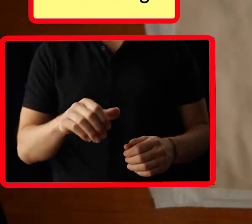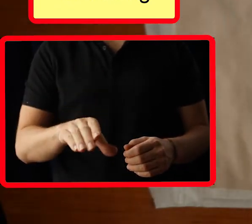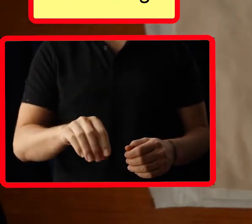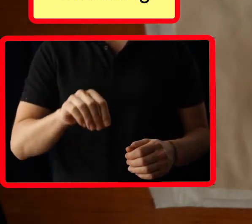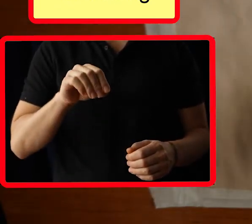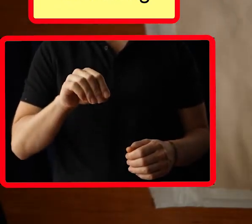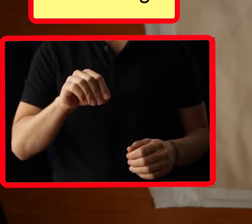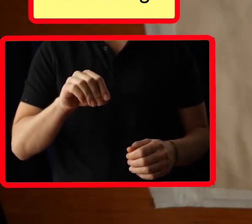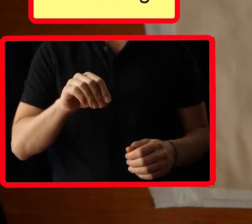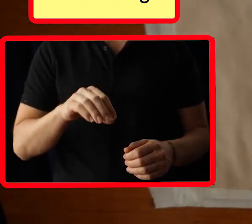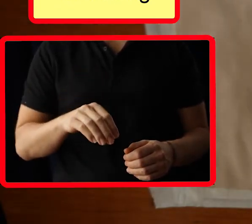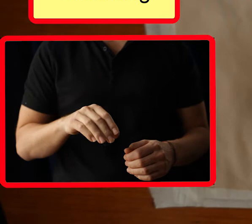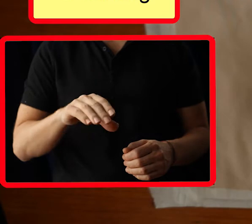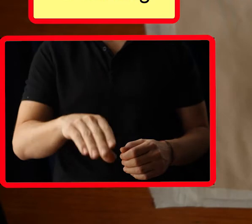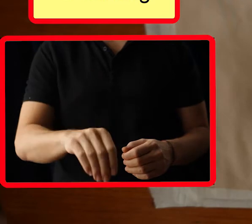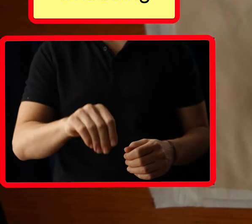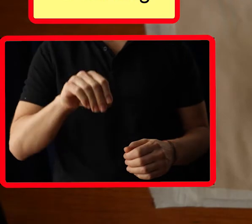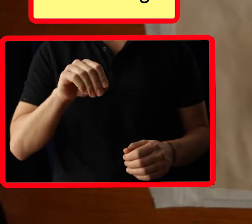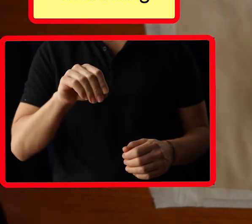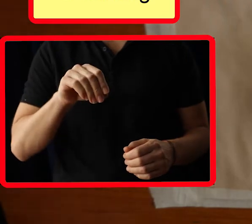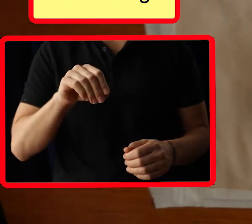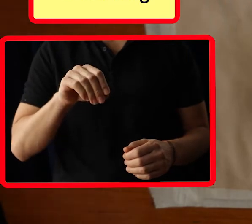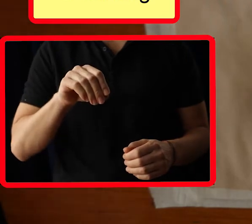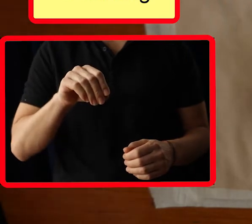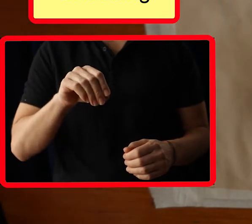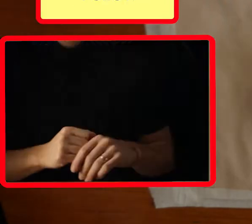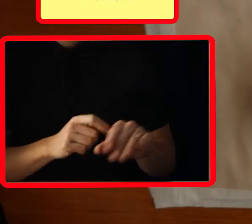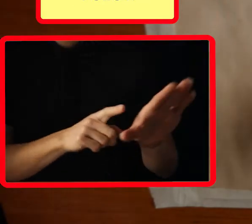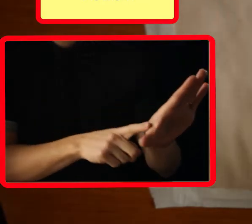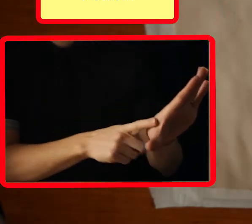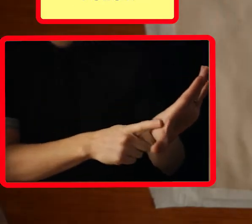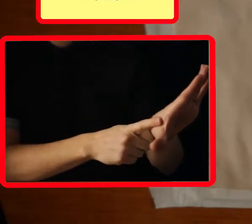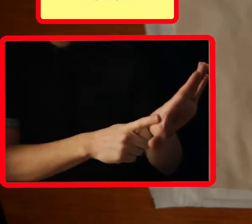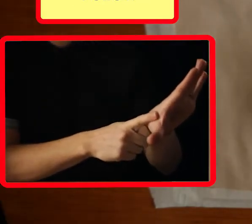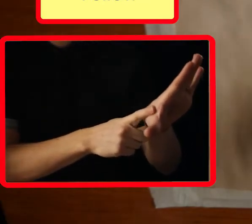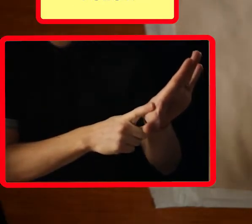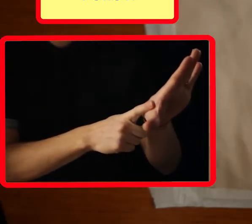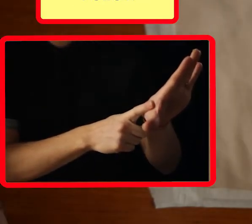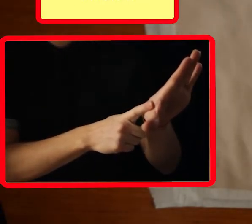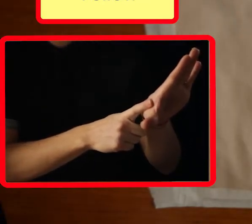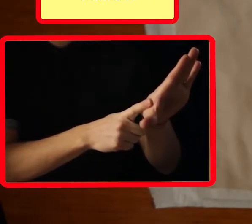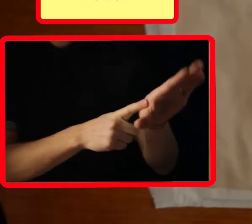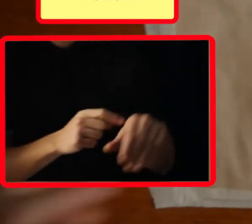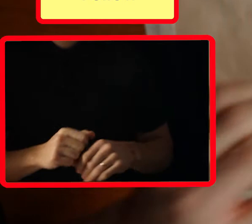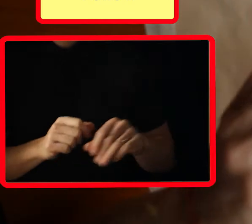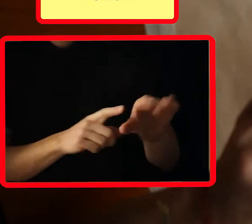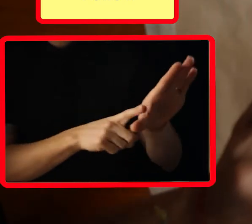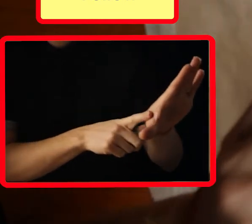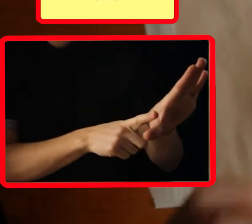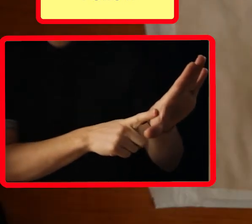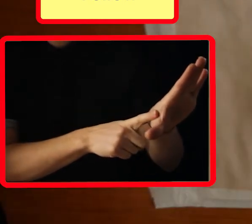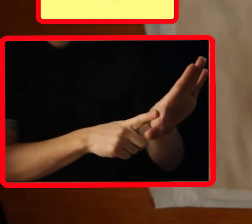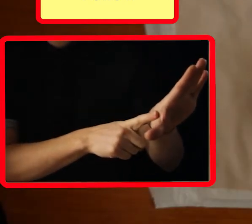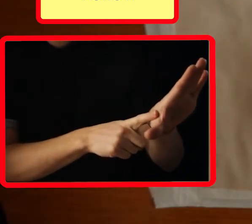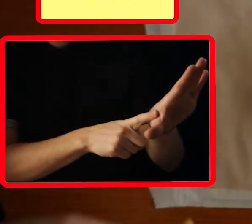have used colour coding to maintain a pre-existing structure to the activity and support choice. Here I